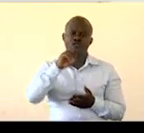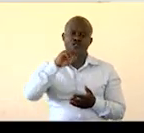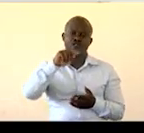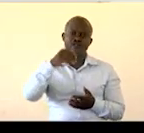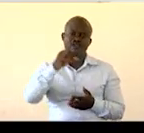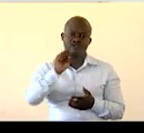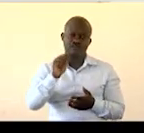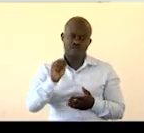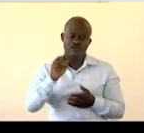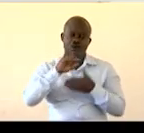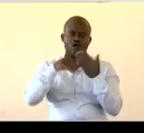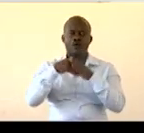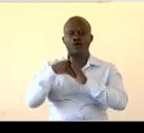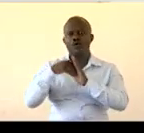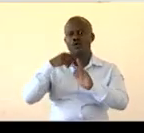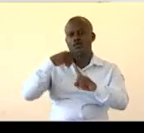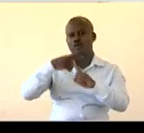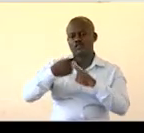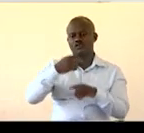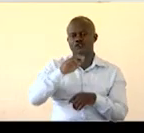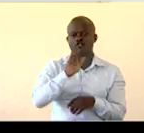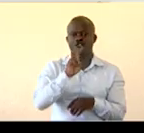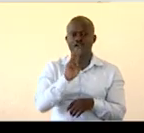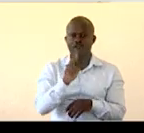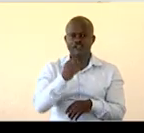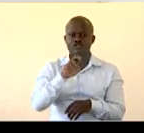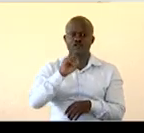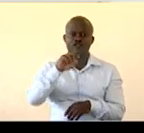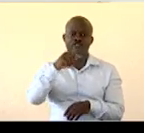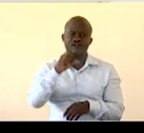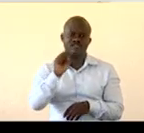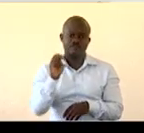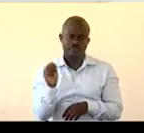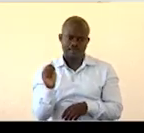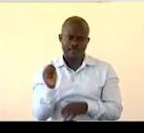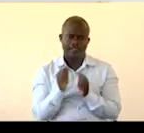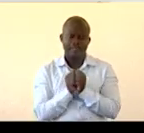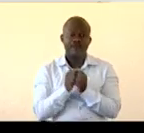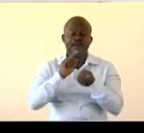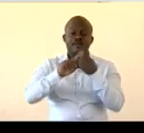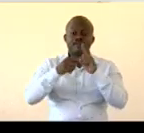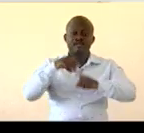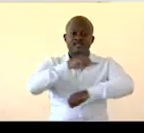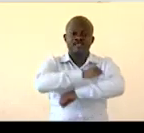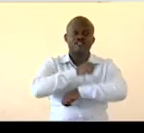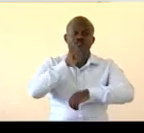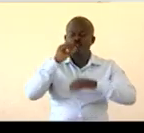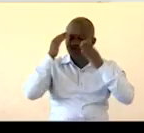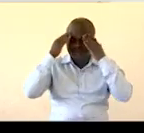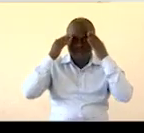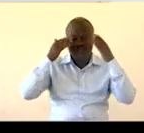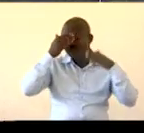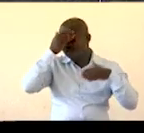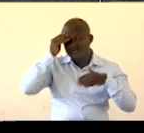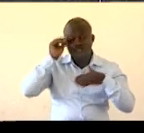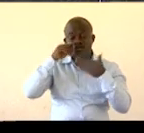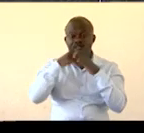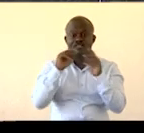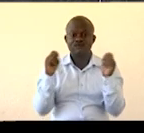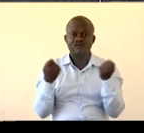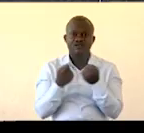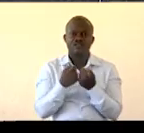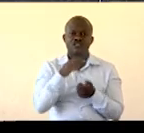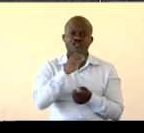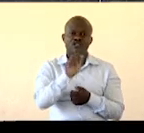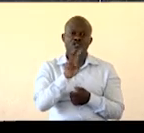positive gravitropism. Dear students, don't confuse these terms,